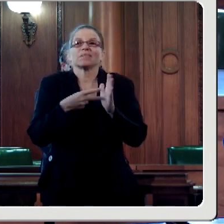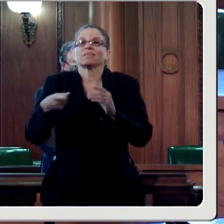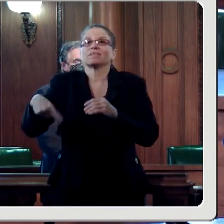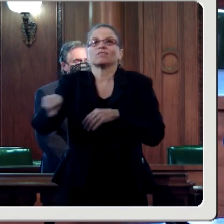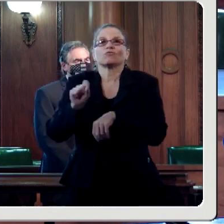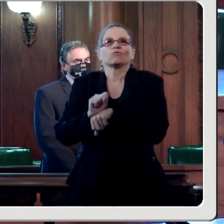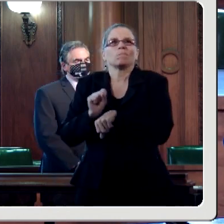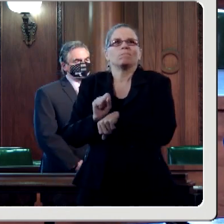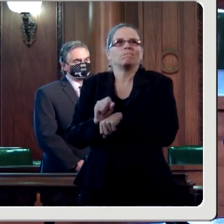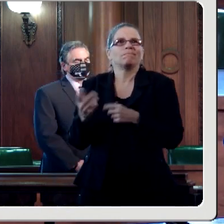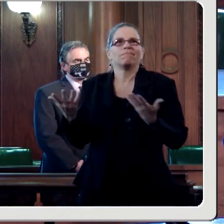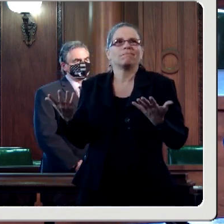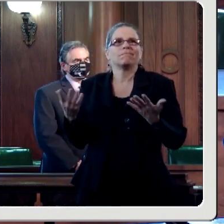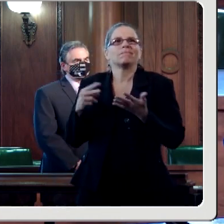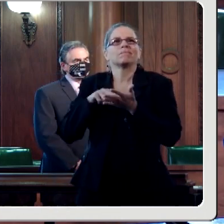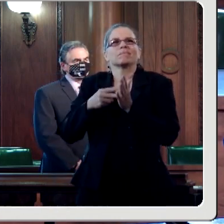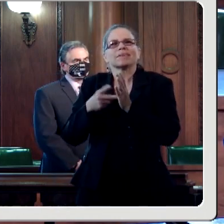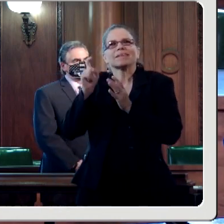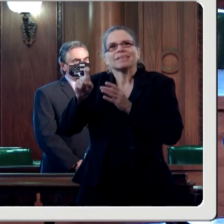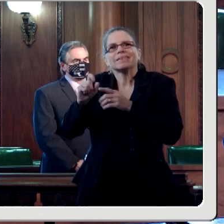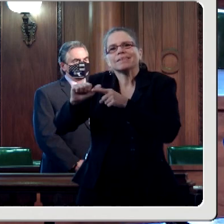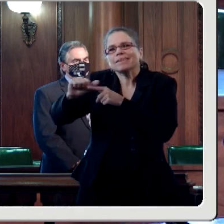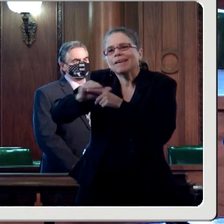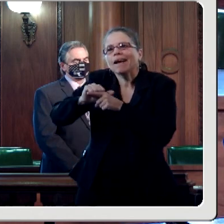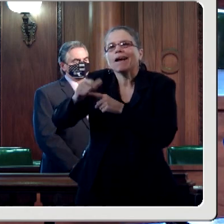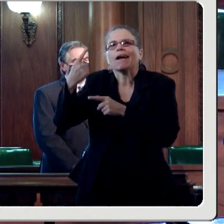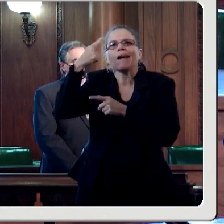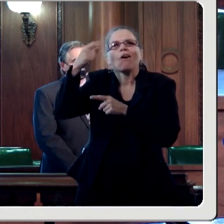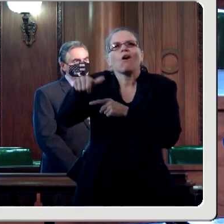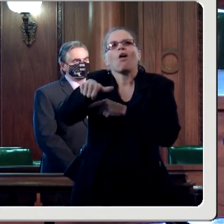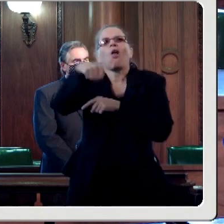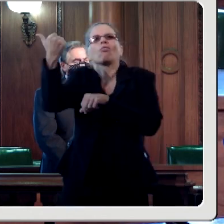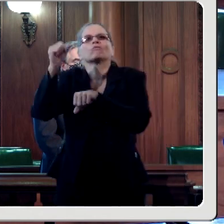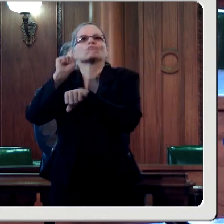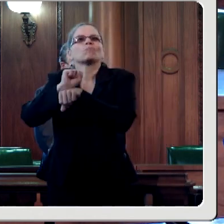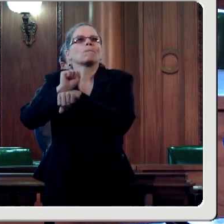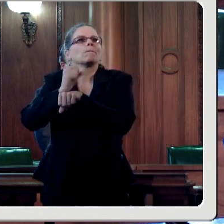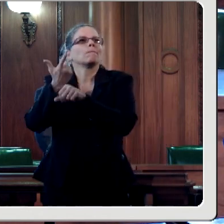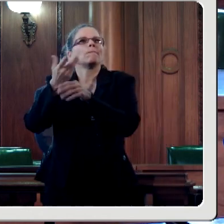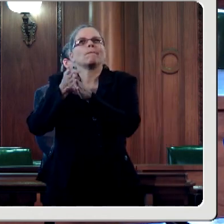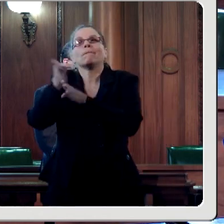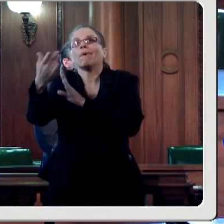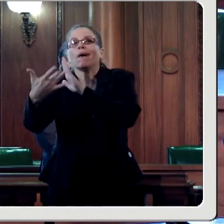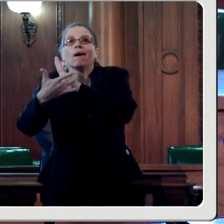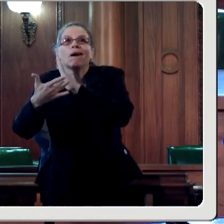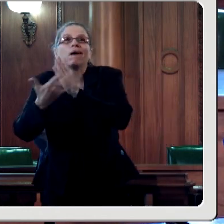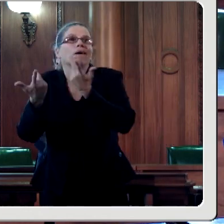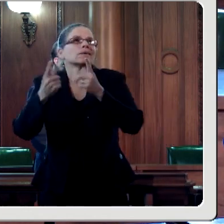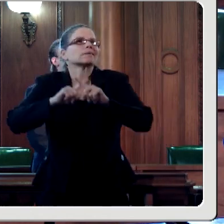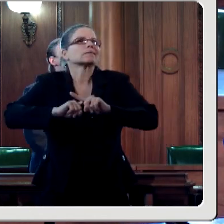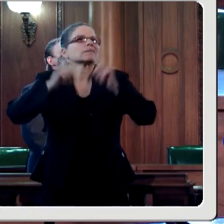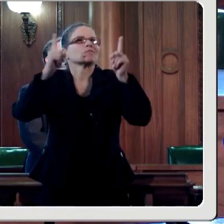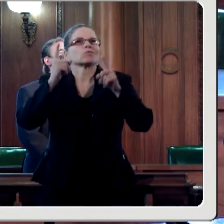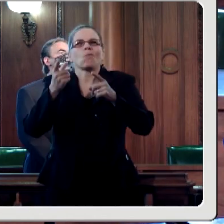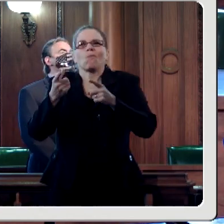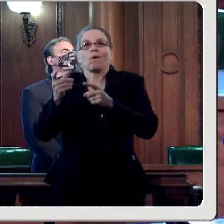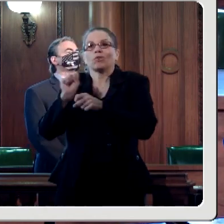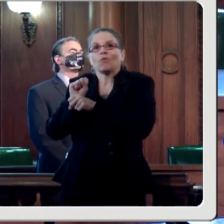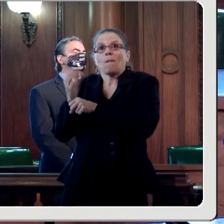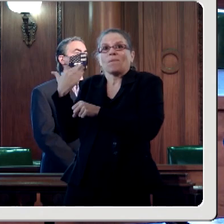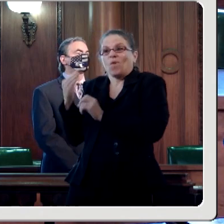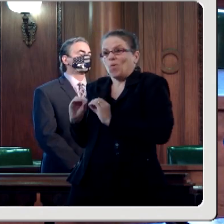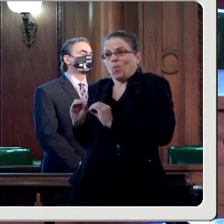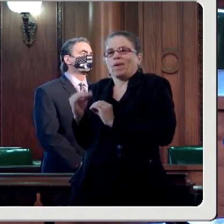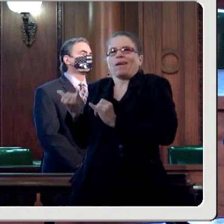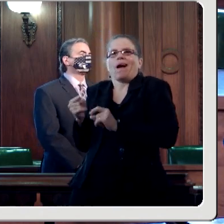quickly retrain those employees and get them back into the workforce as quickly as possible. So this is an RFP